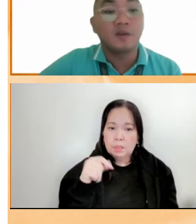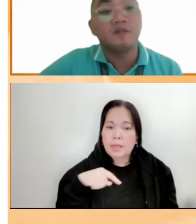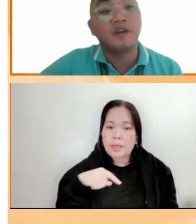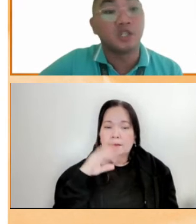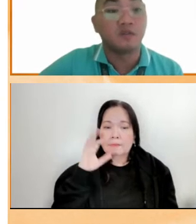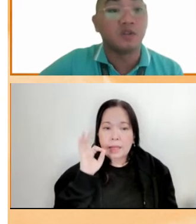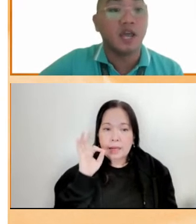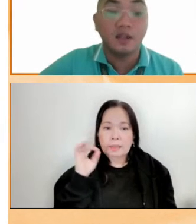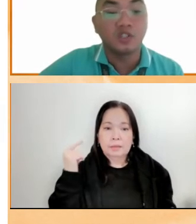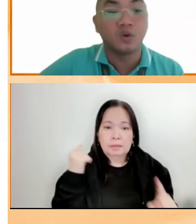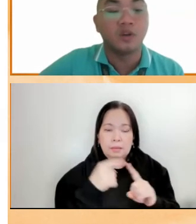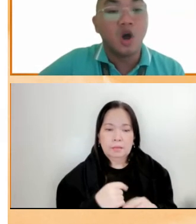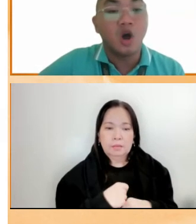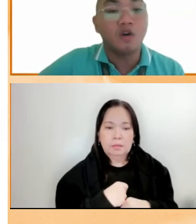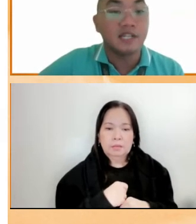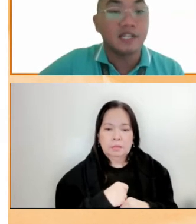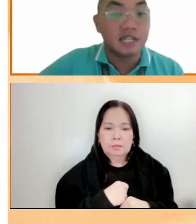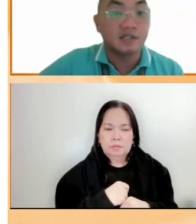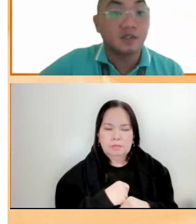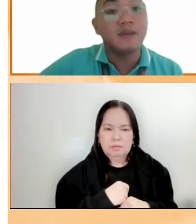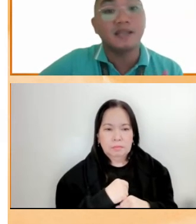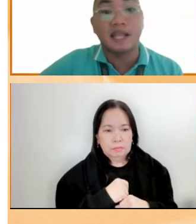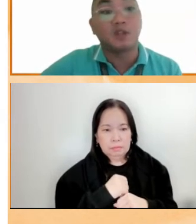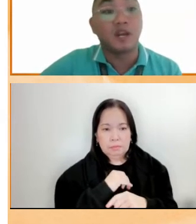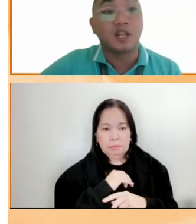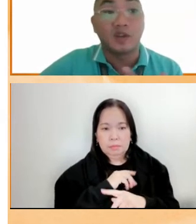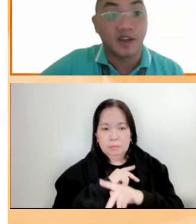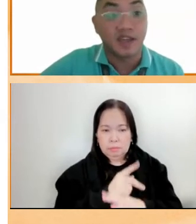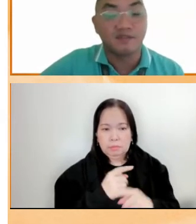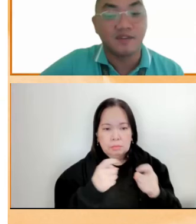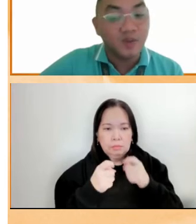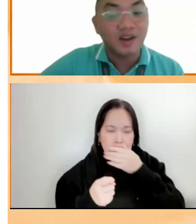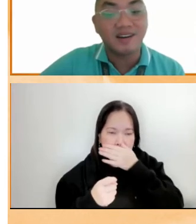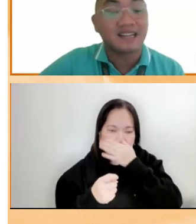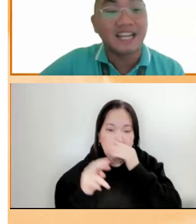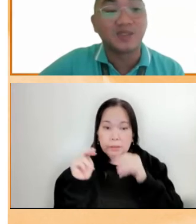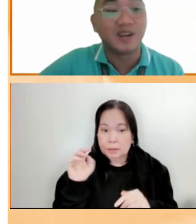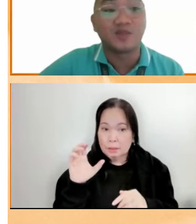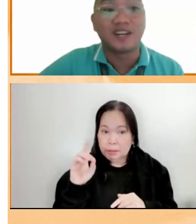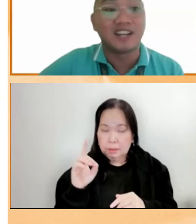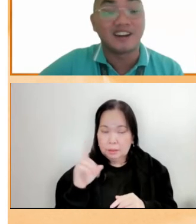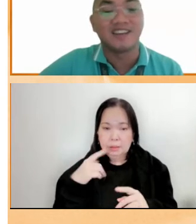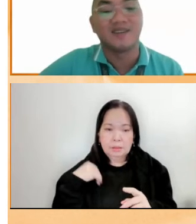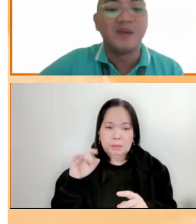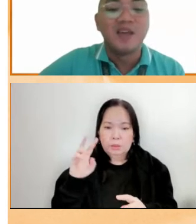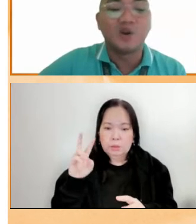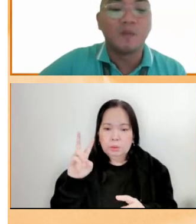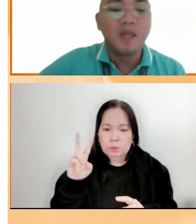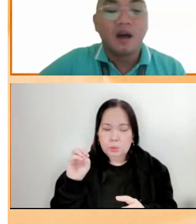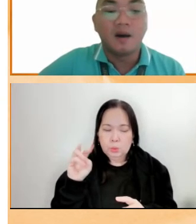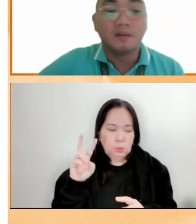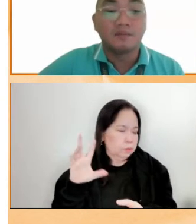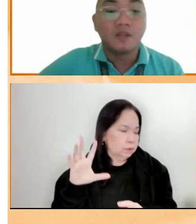for the prevention of and control of NCDs to be attained by 2025. And we are currently in 2023.